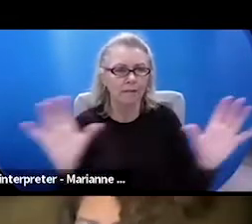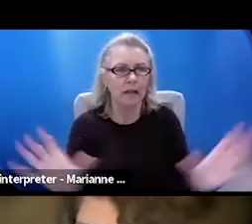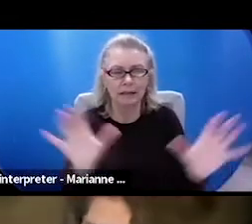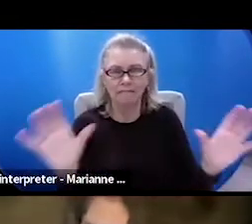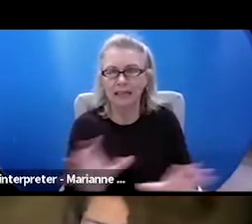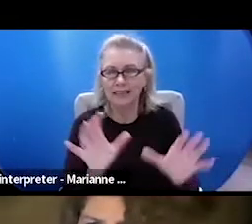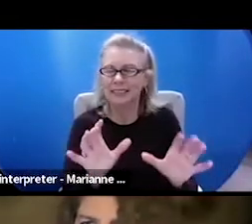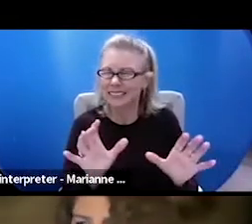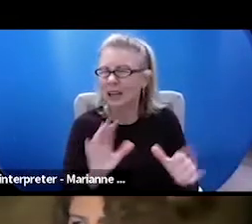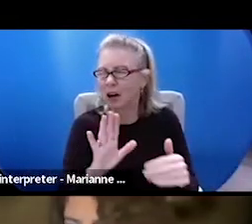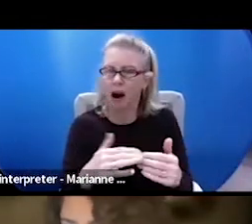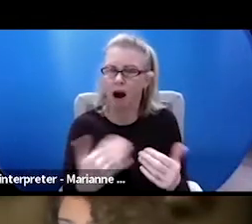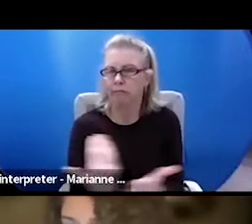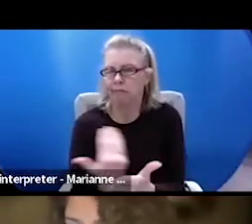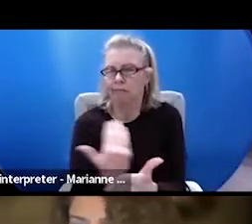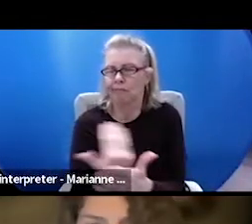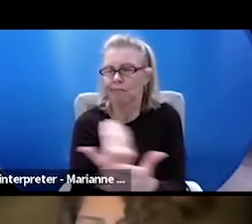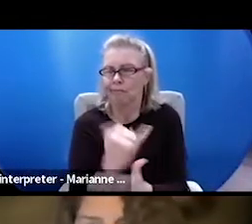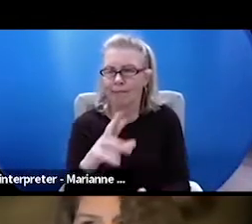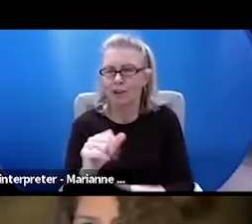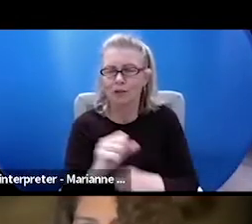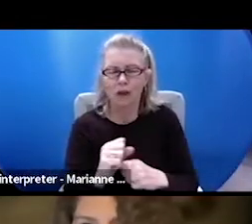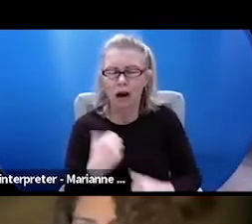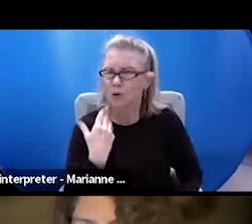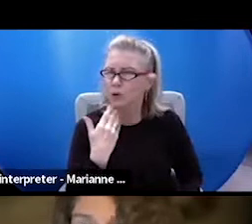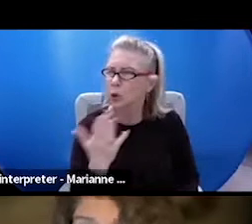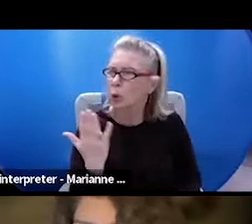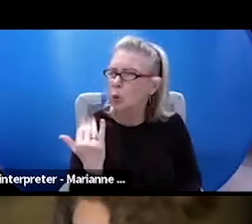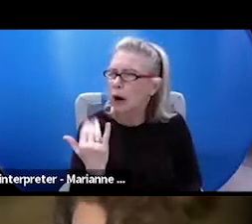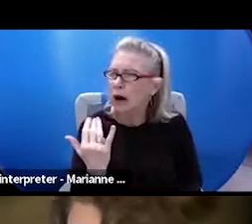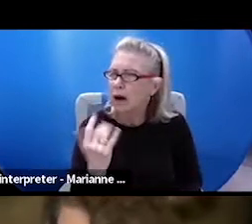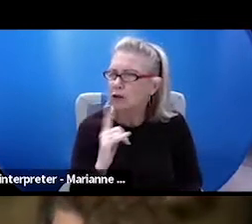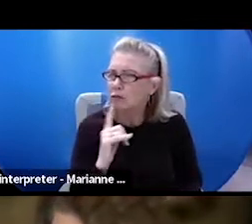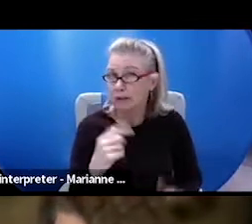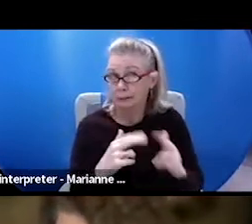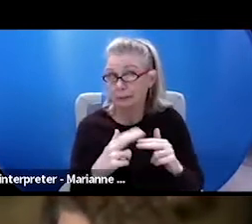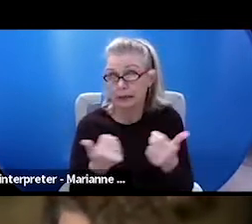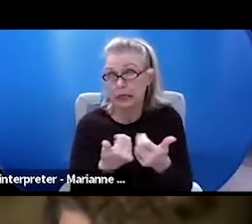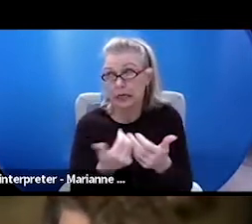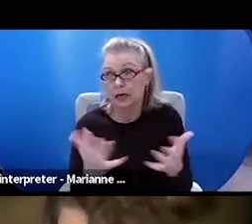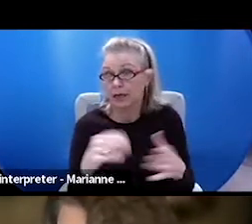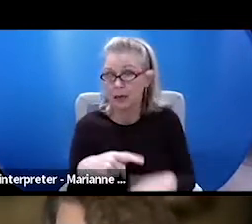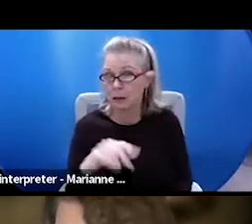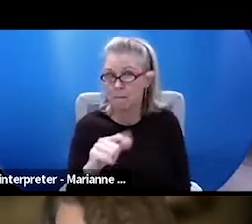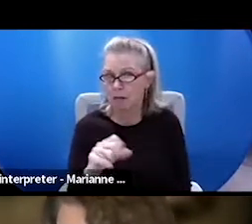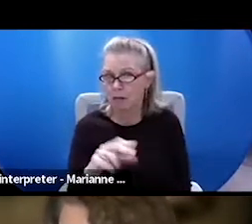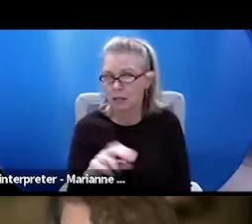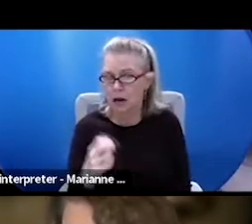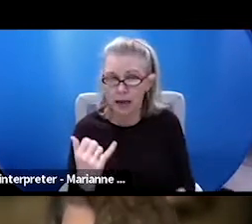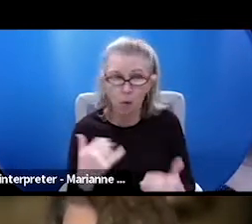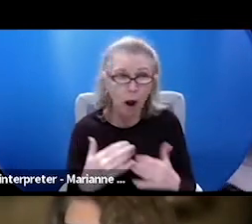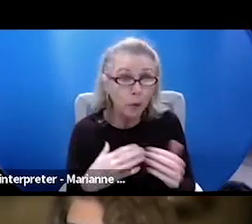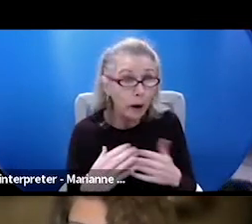latest infrastructure. I don't actually know why anyone is actually building anything in Palestine at this point. So